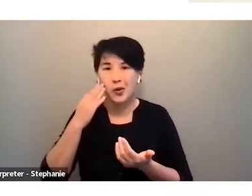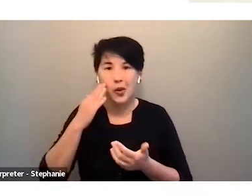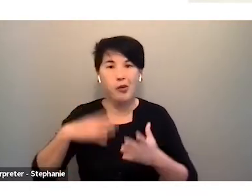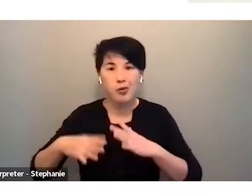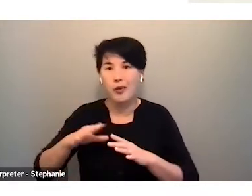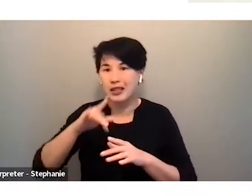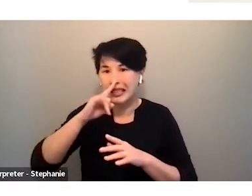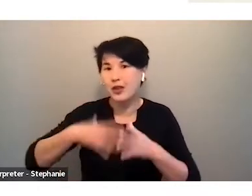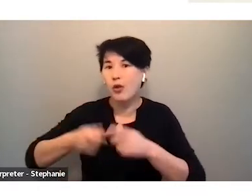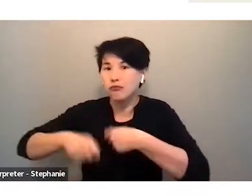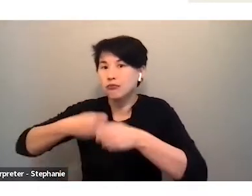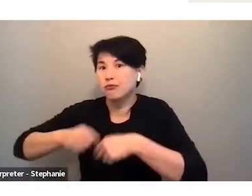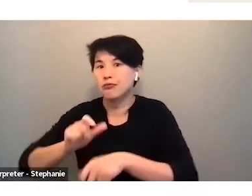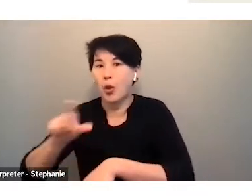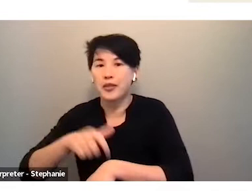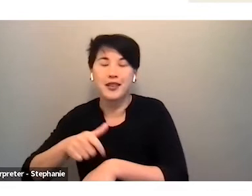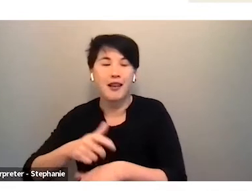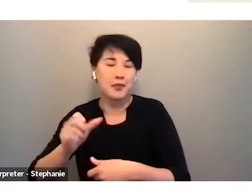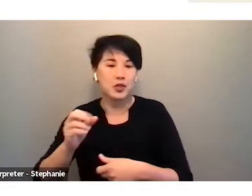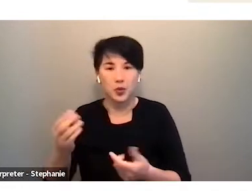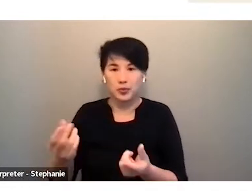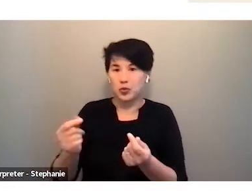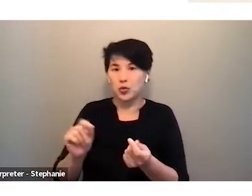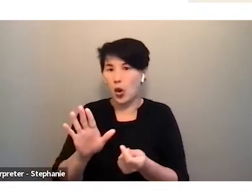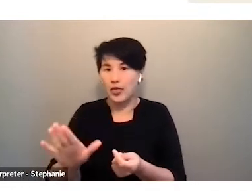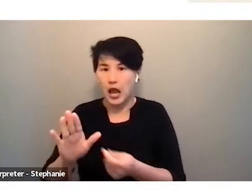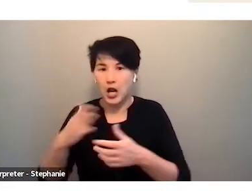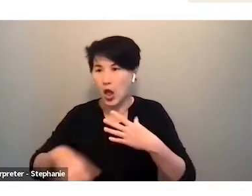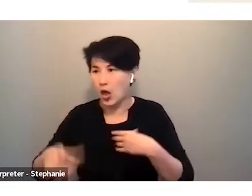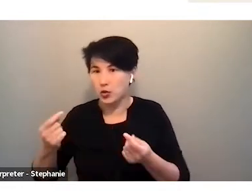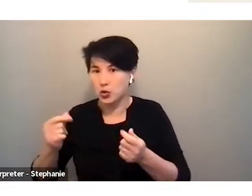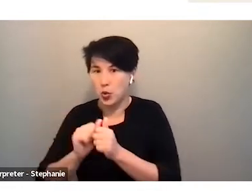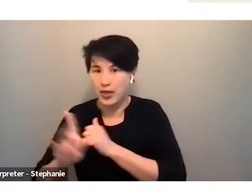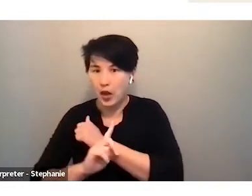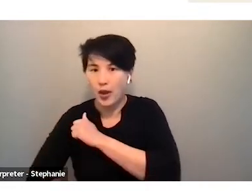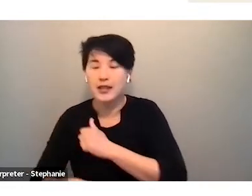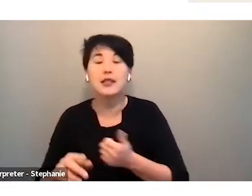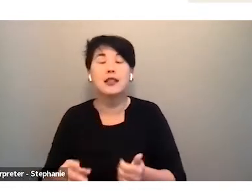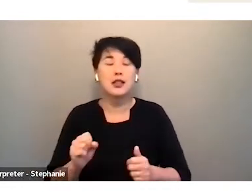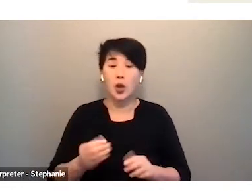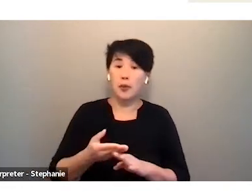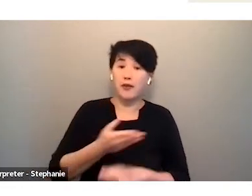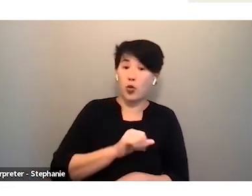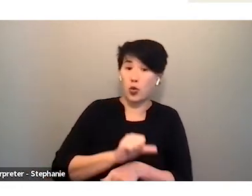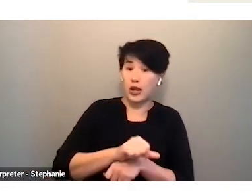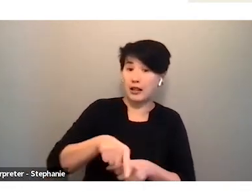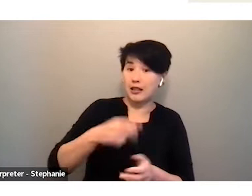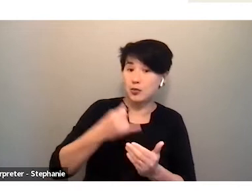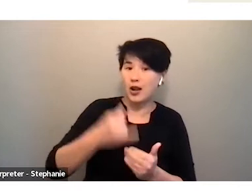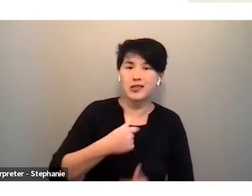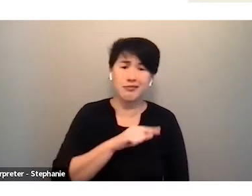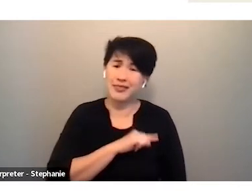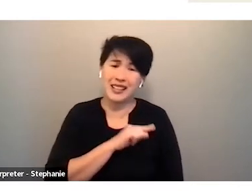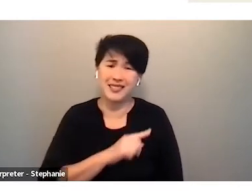are always basically not knowing what to do with this waste. And prior to kind of working on this project, I was, guilty of